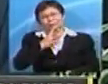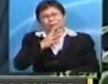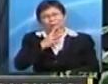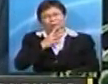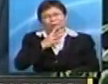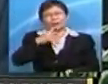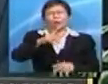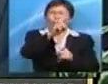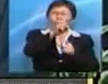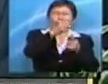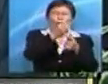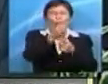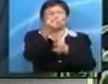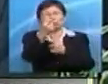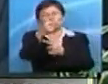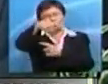two PCs